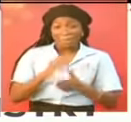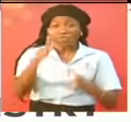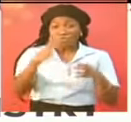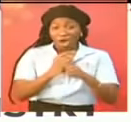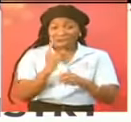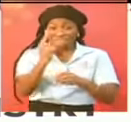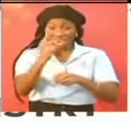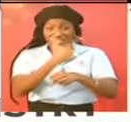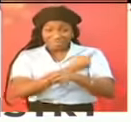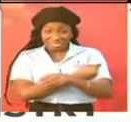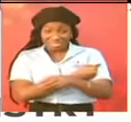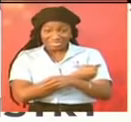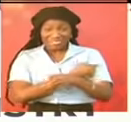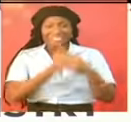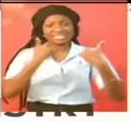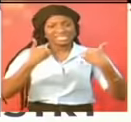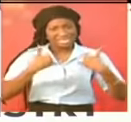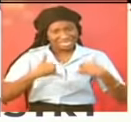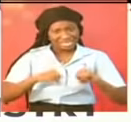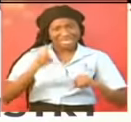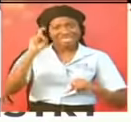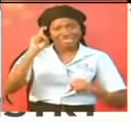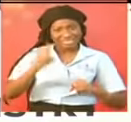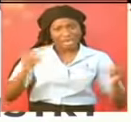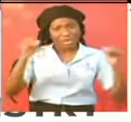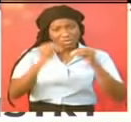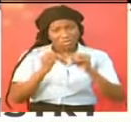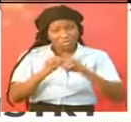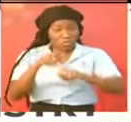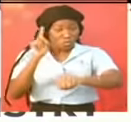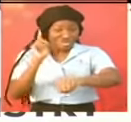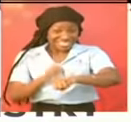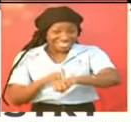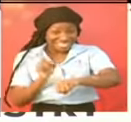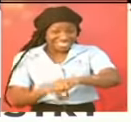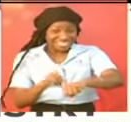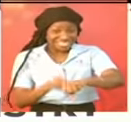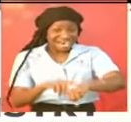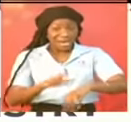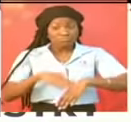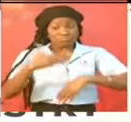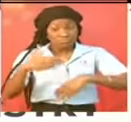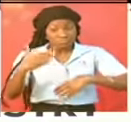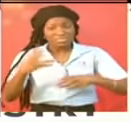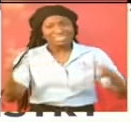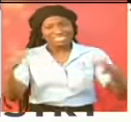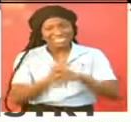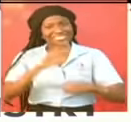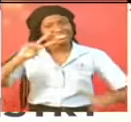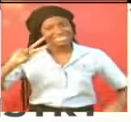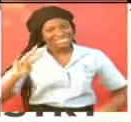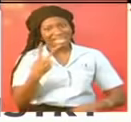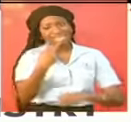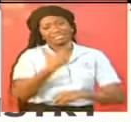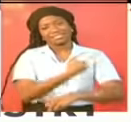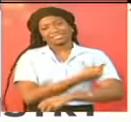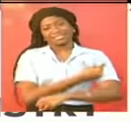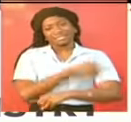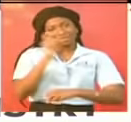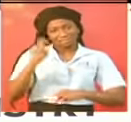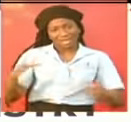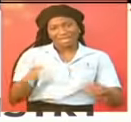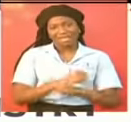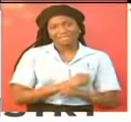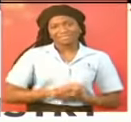weeks before your immunity is boosted sufficiently by it. And even with that first dose of vaccine on